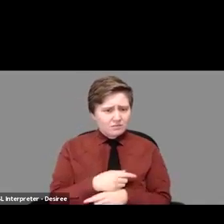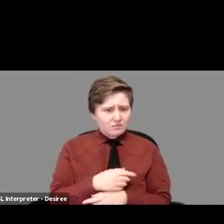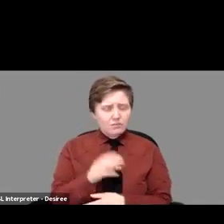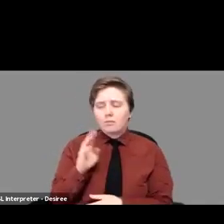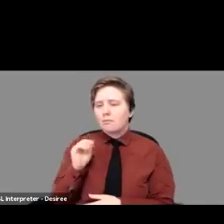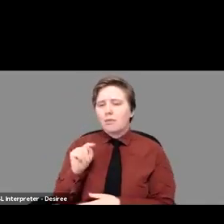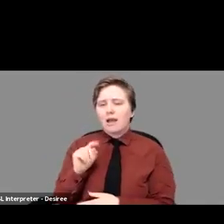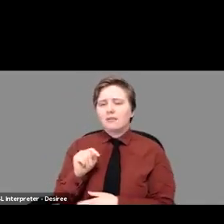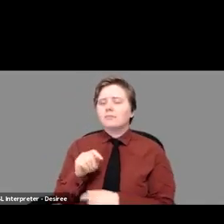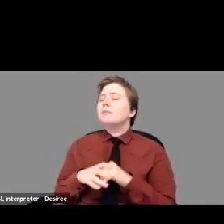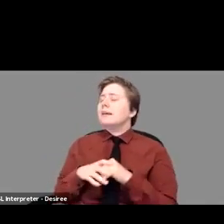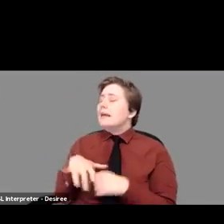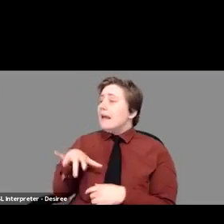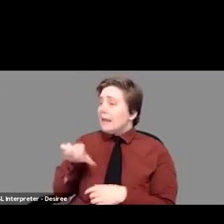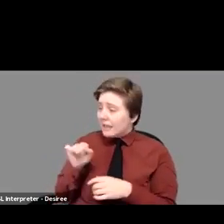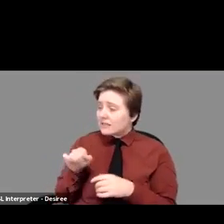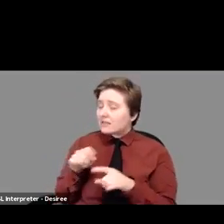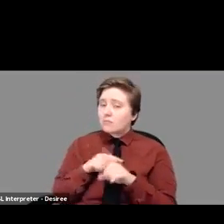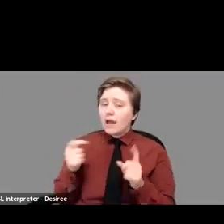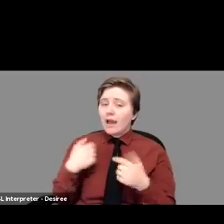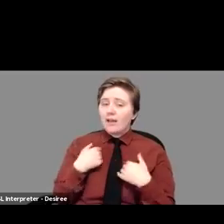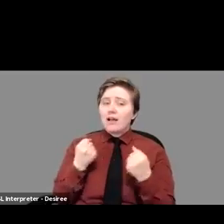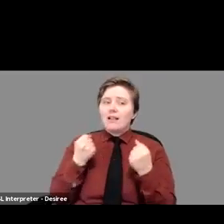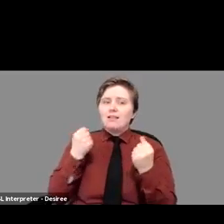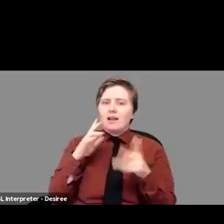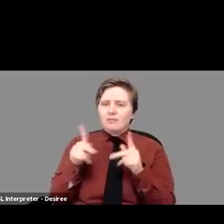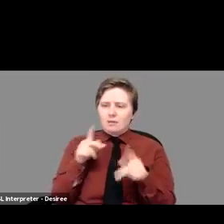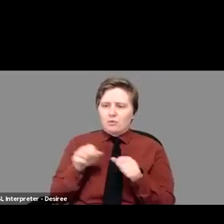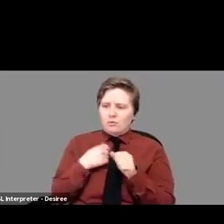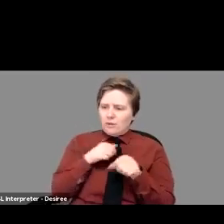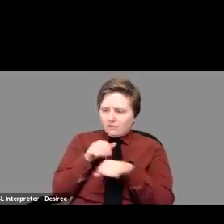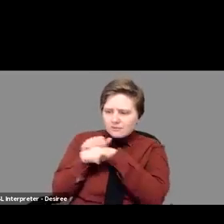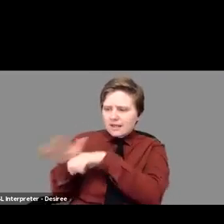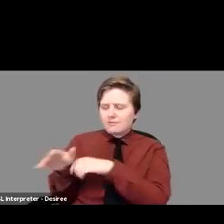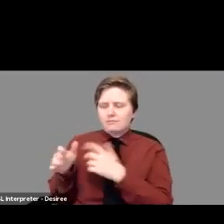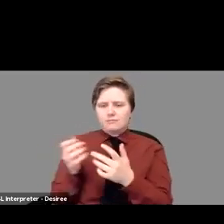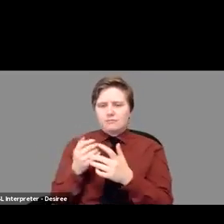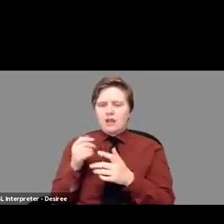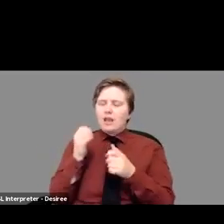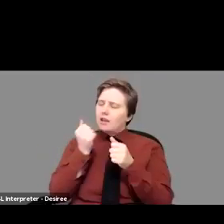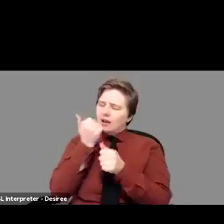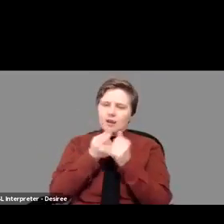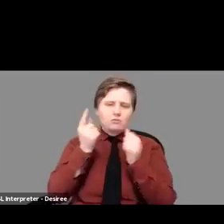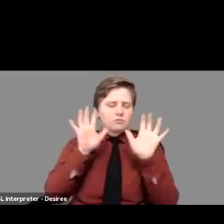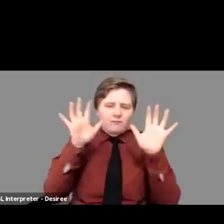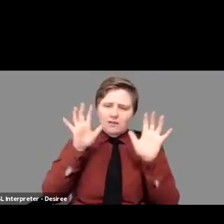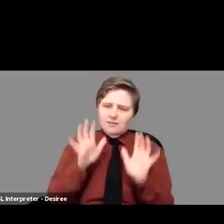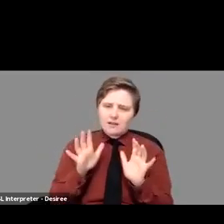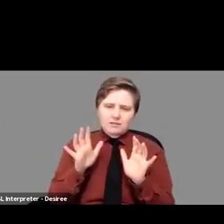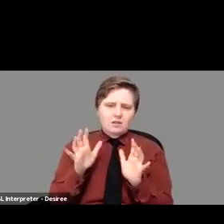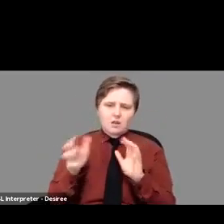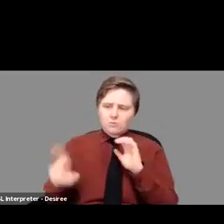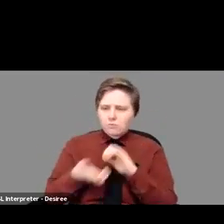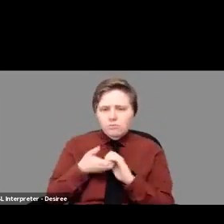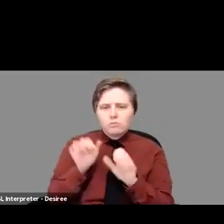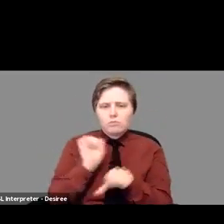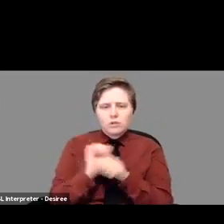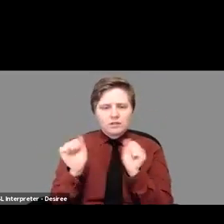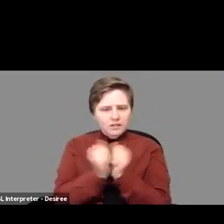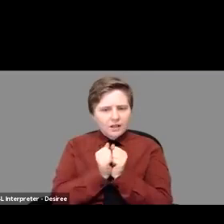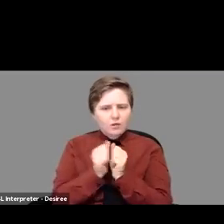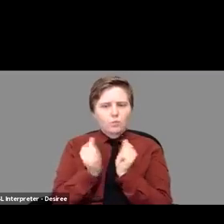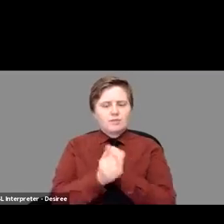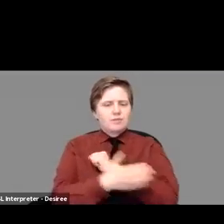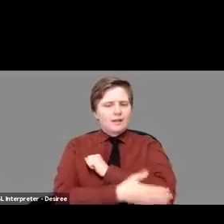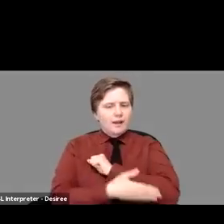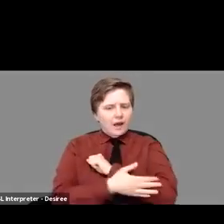has been. We've got a large team of people that we've deployed, and everyone has just been terrific in cooperation at the county